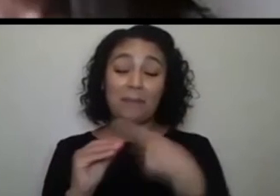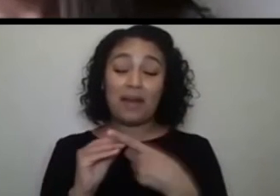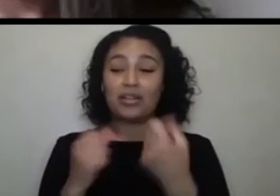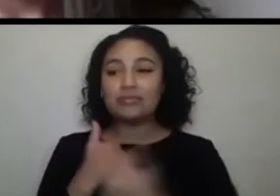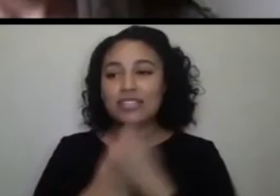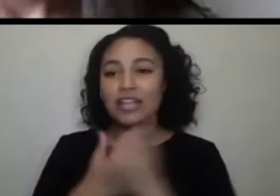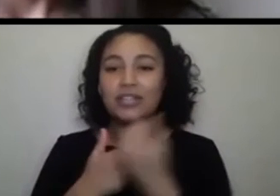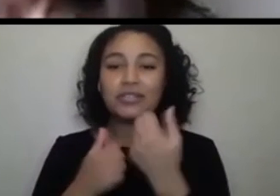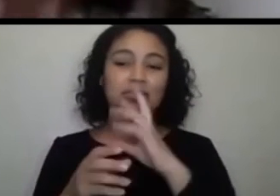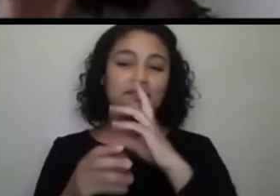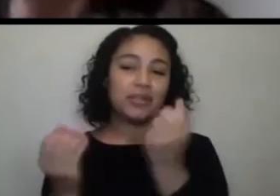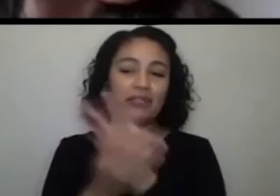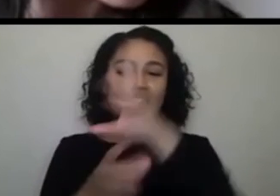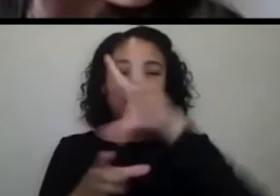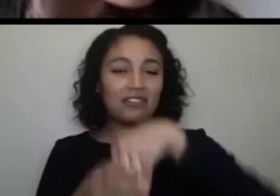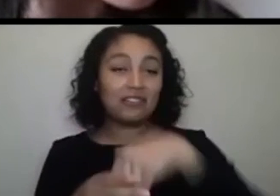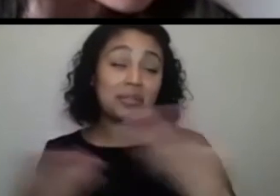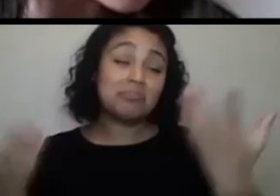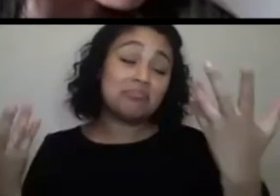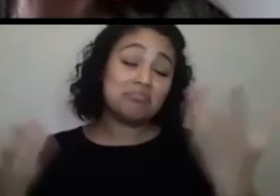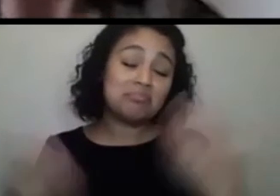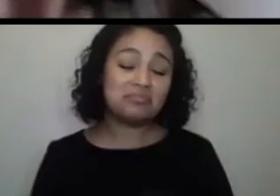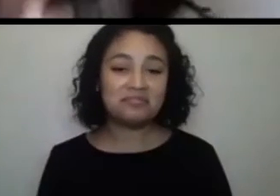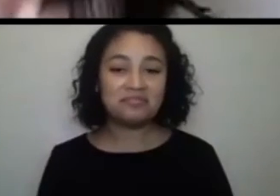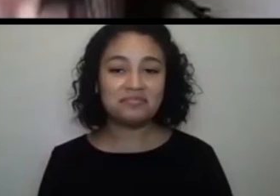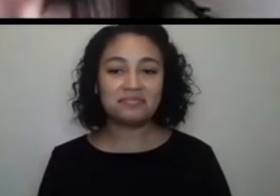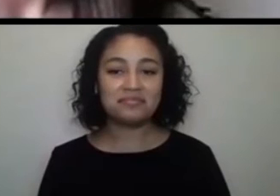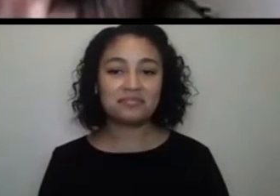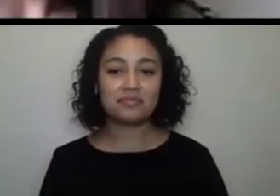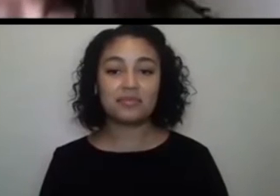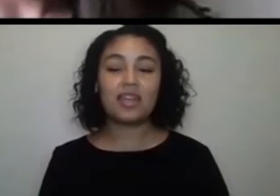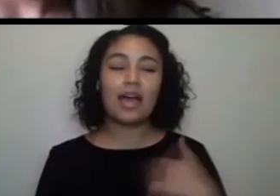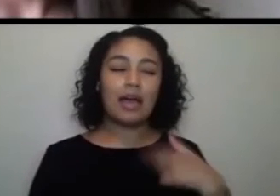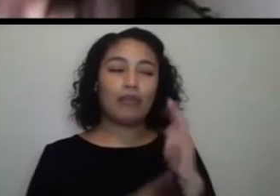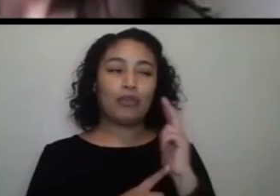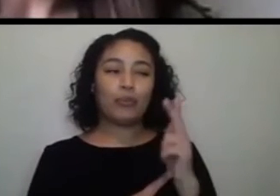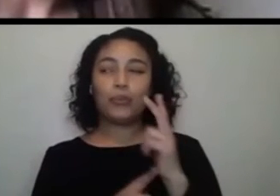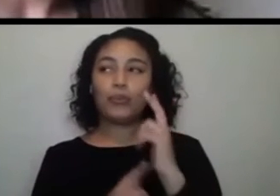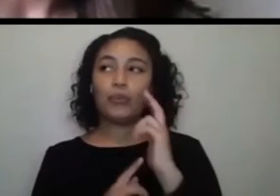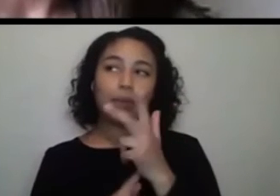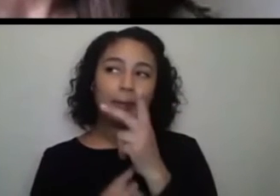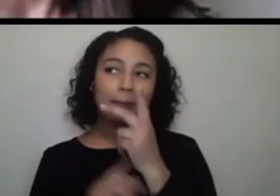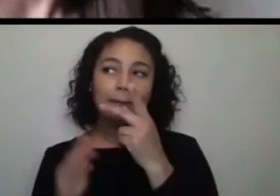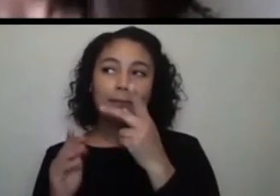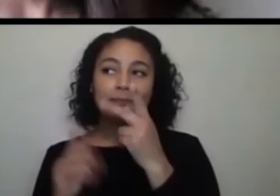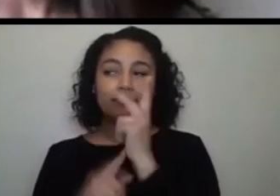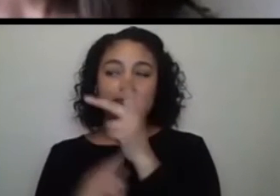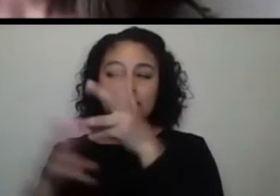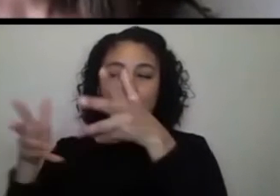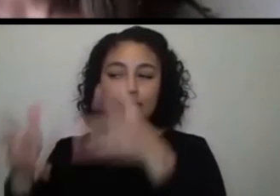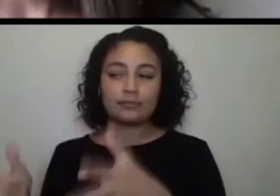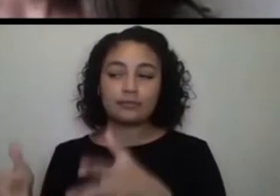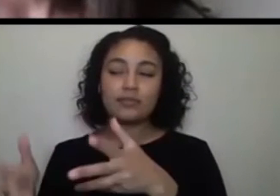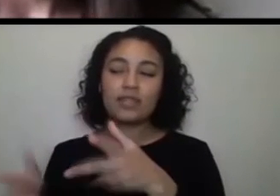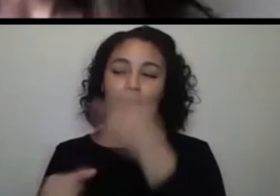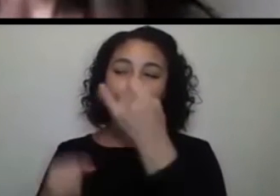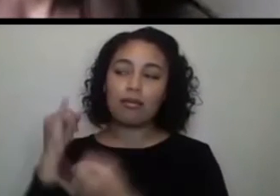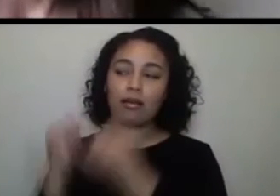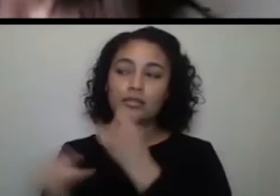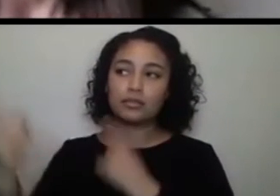Thank you, Vicki. And I think we only have 2 more minutes, but the last question